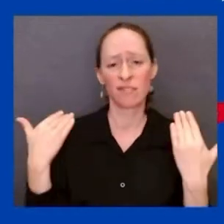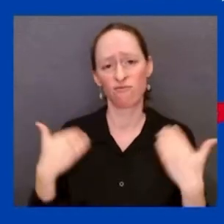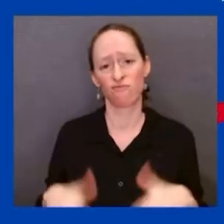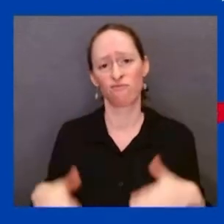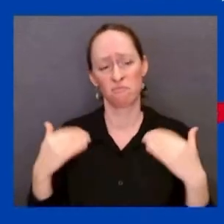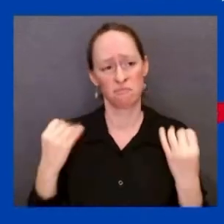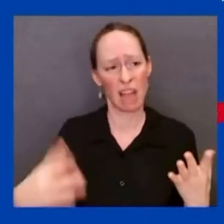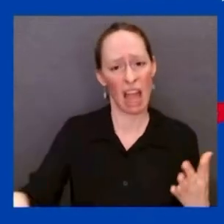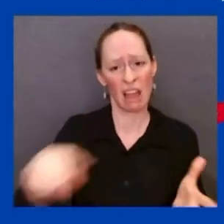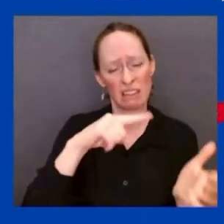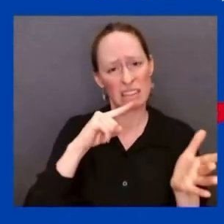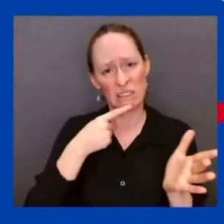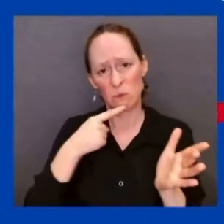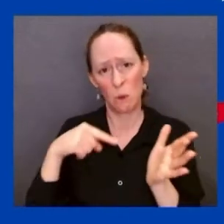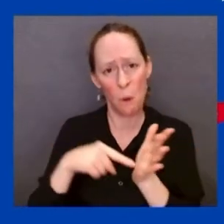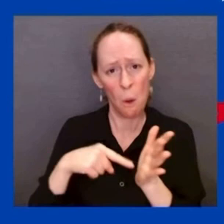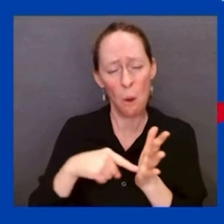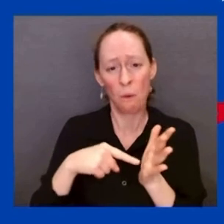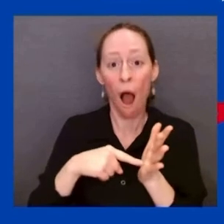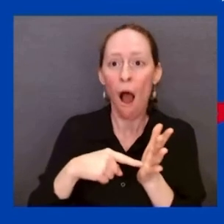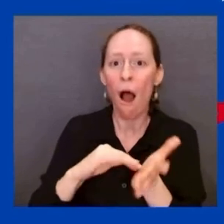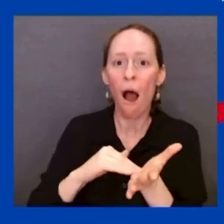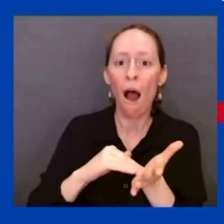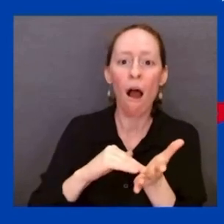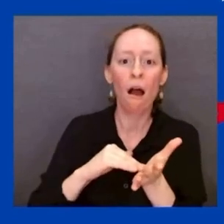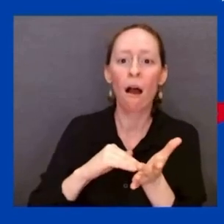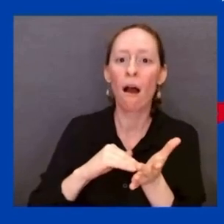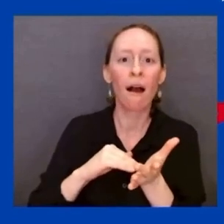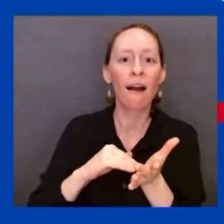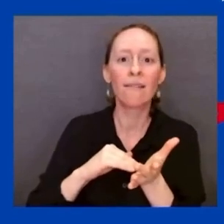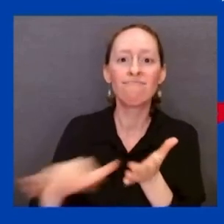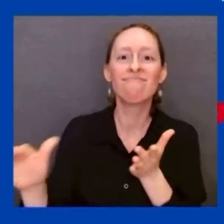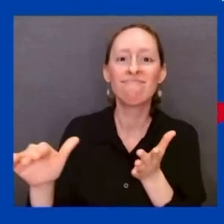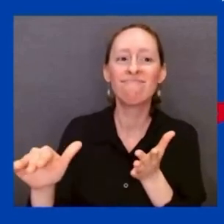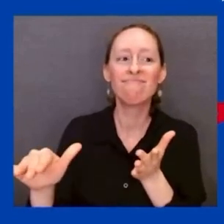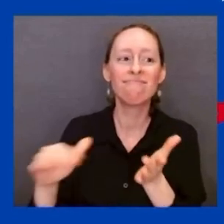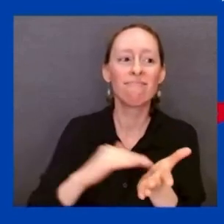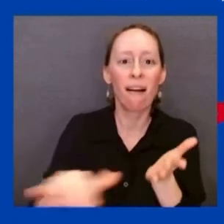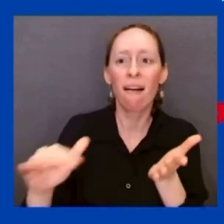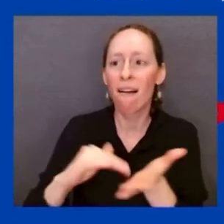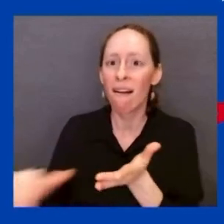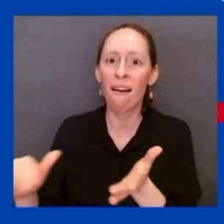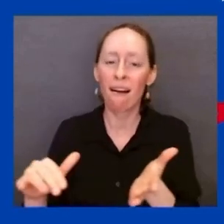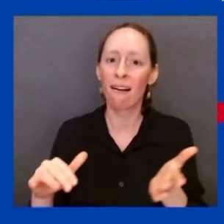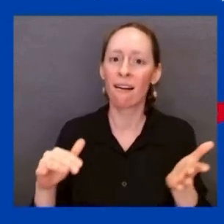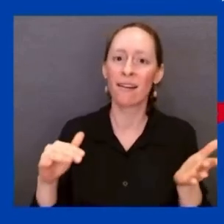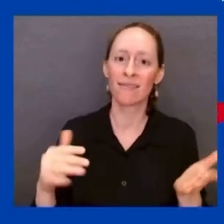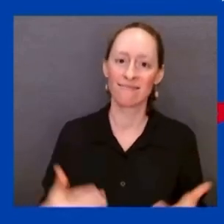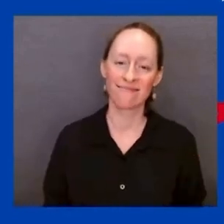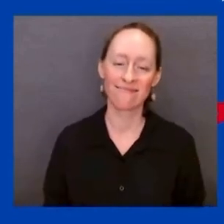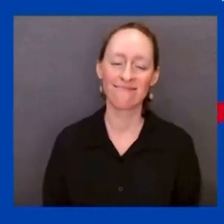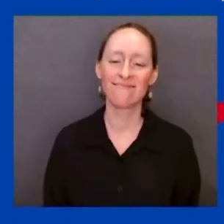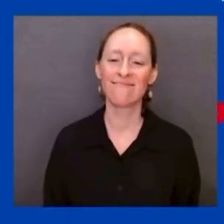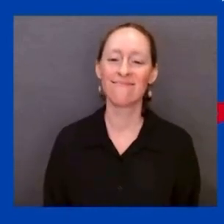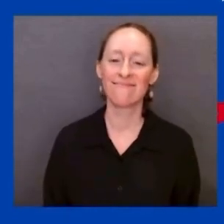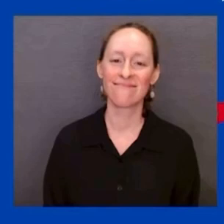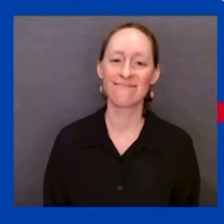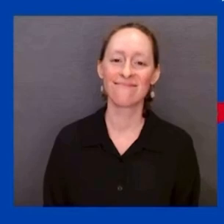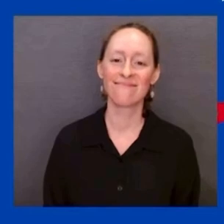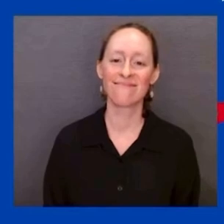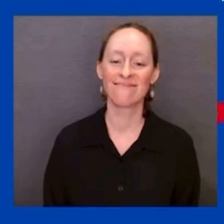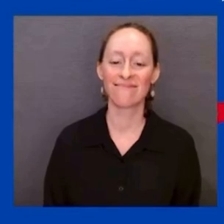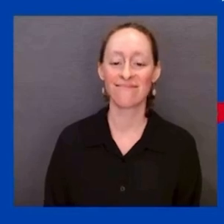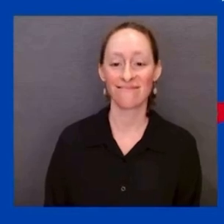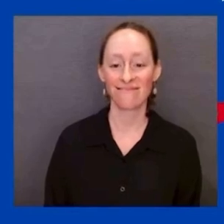loan debt forgiven. And I always let them know it's because of the actions of our president that